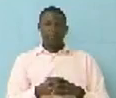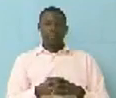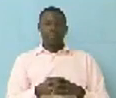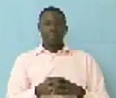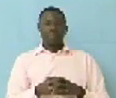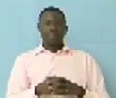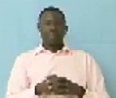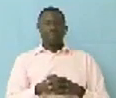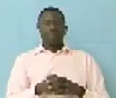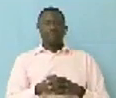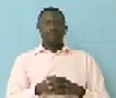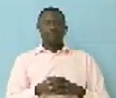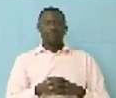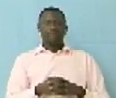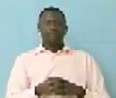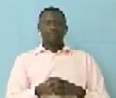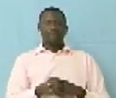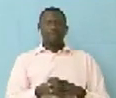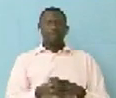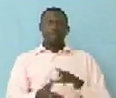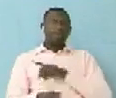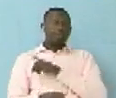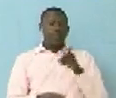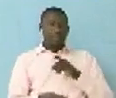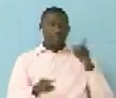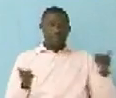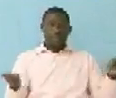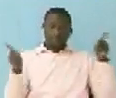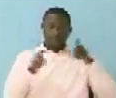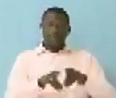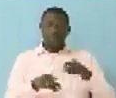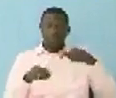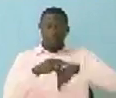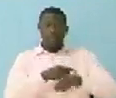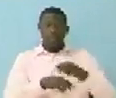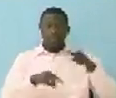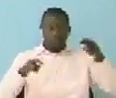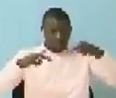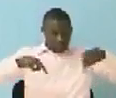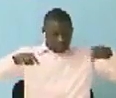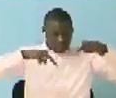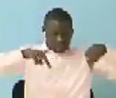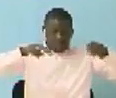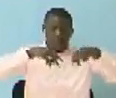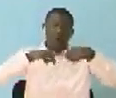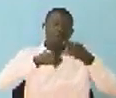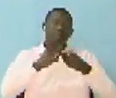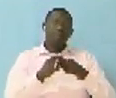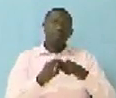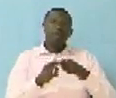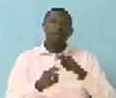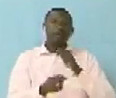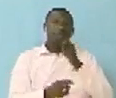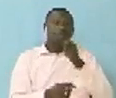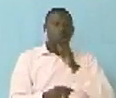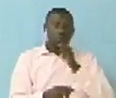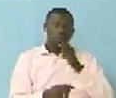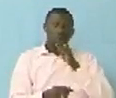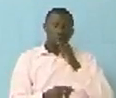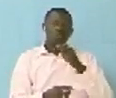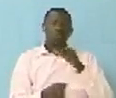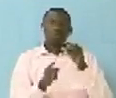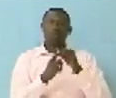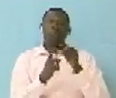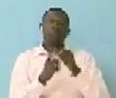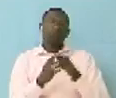GRTS participated in the recording of their testimonies. GRTS ma beta ila kuma kamuluta la kela kuma kamuluta